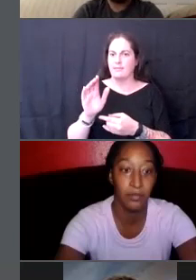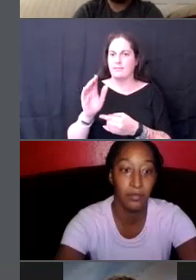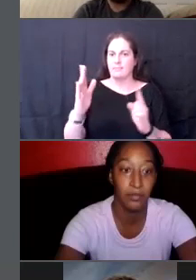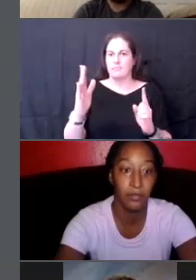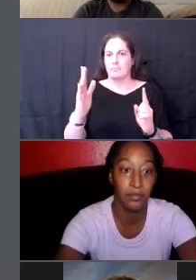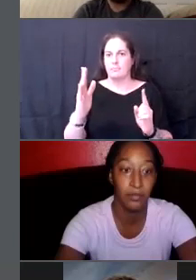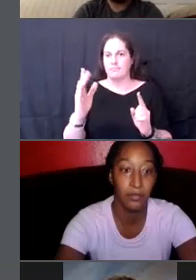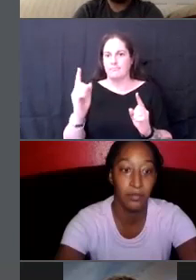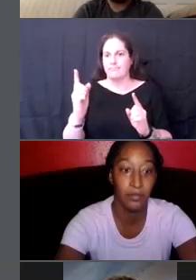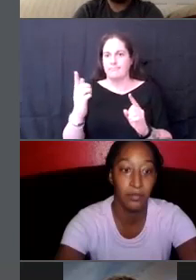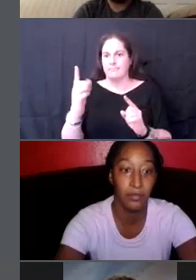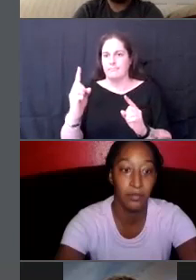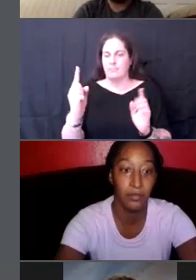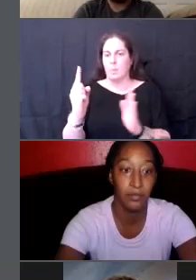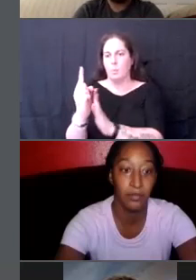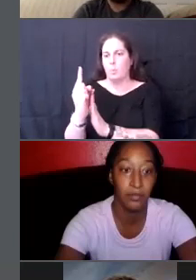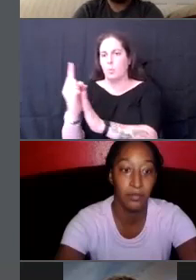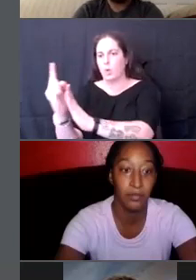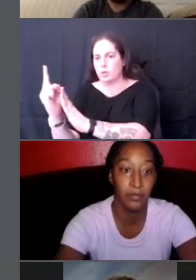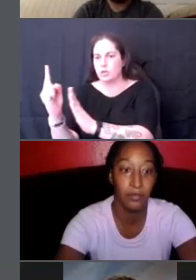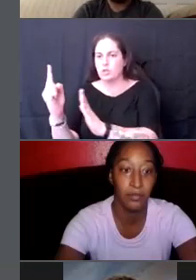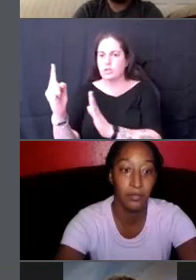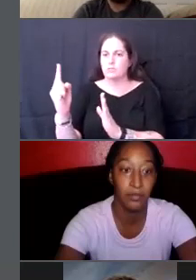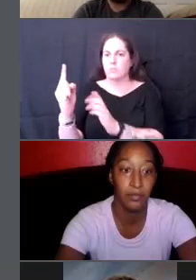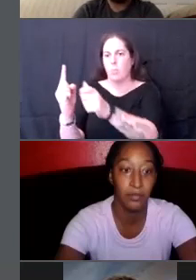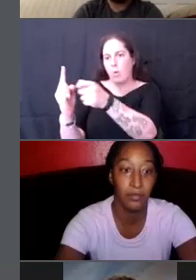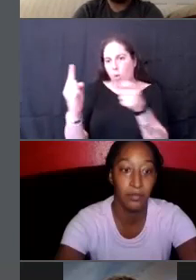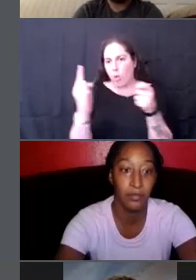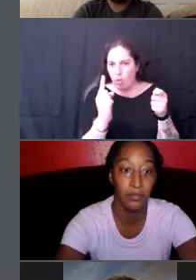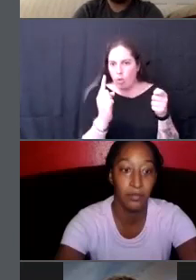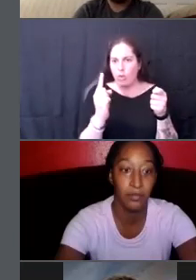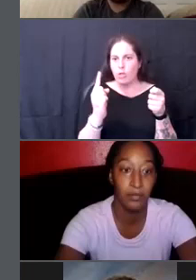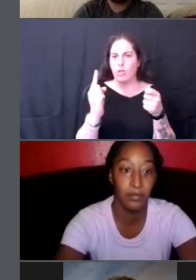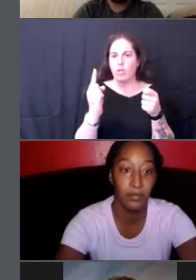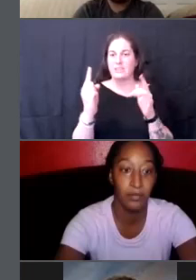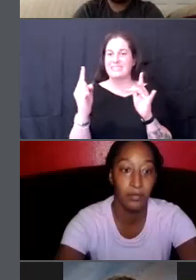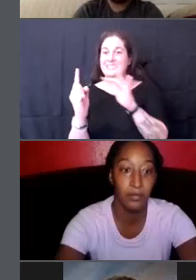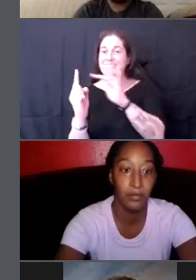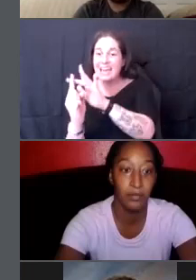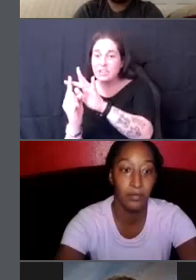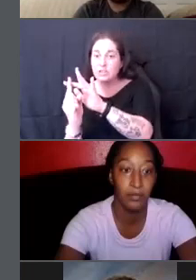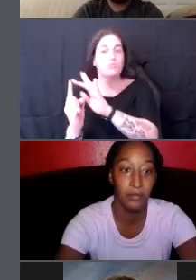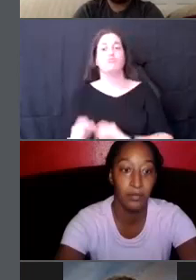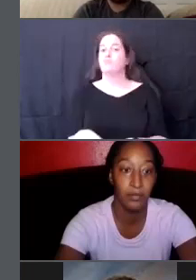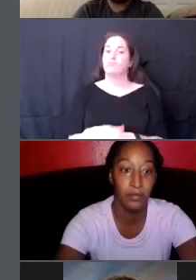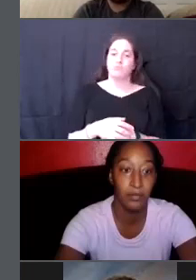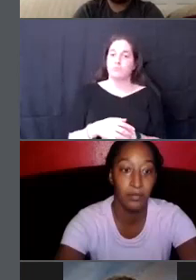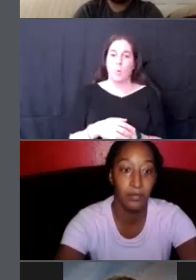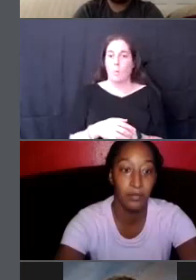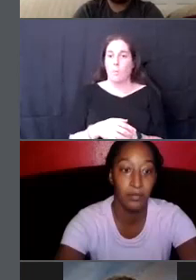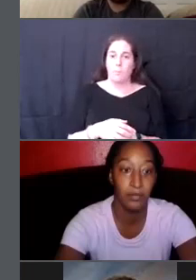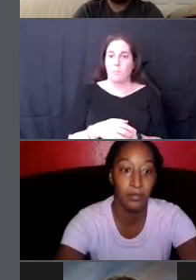anything touching the object as we typically think of pushing or pulling in the classic